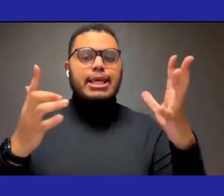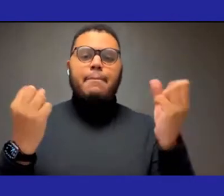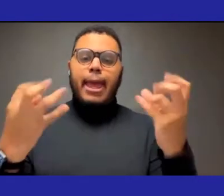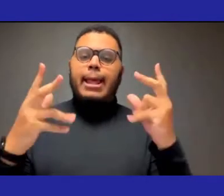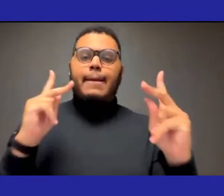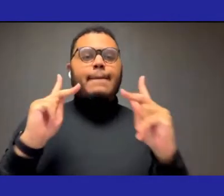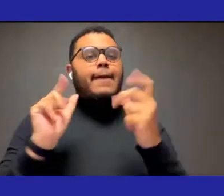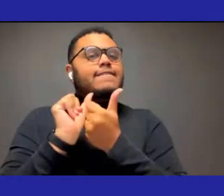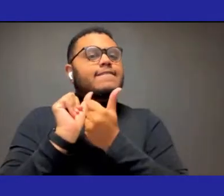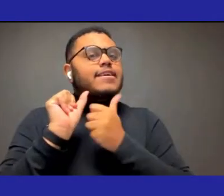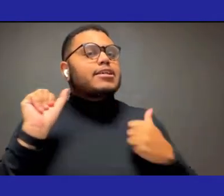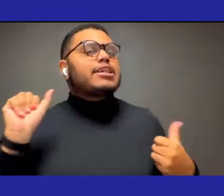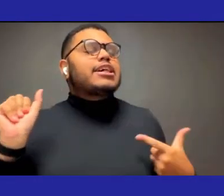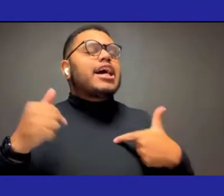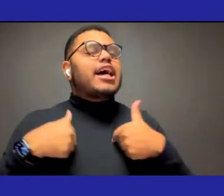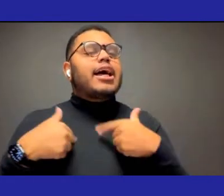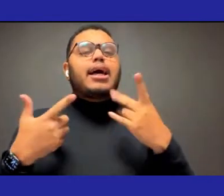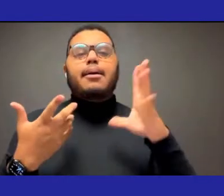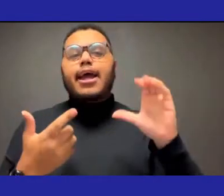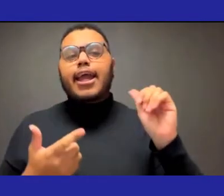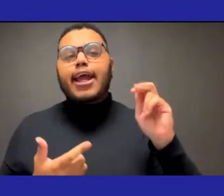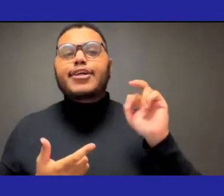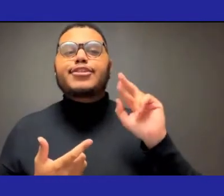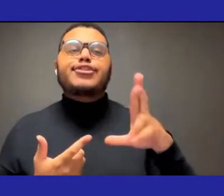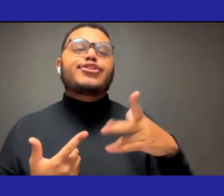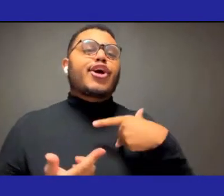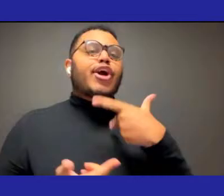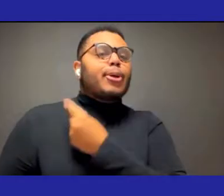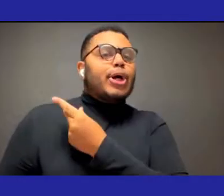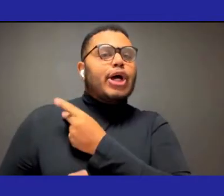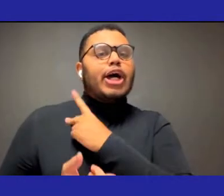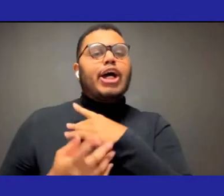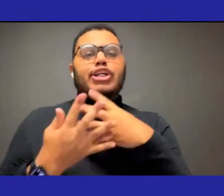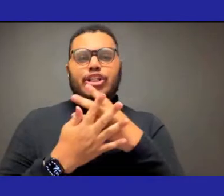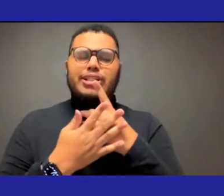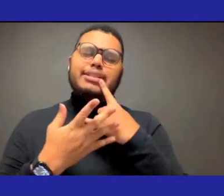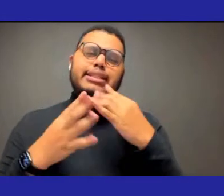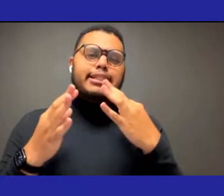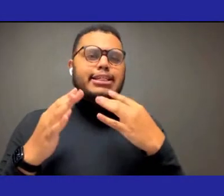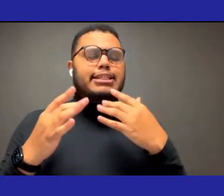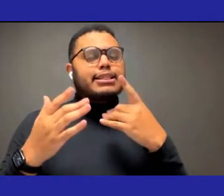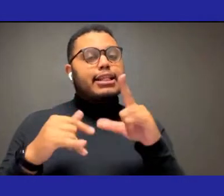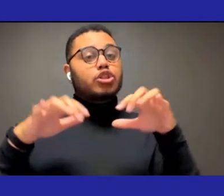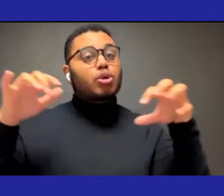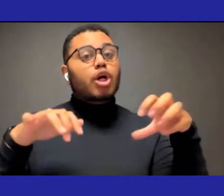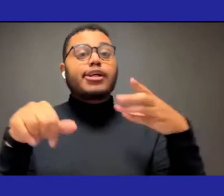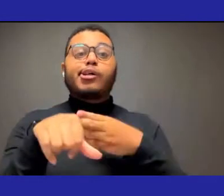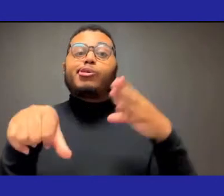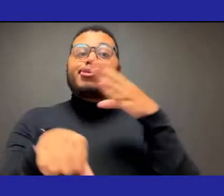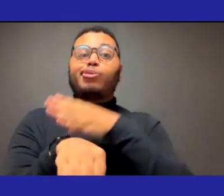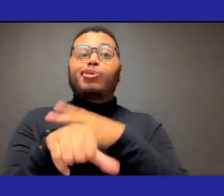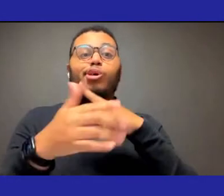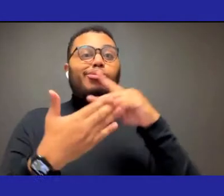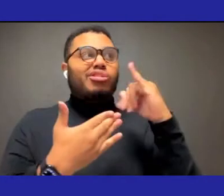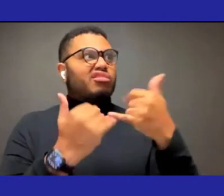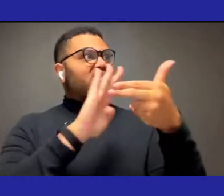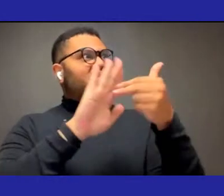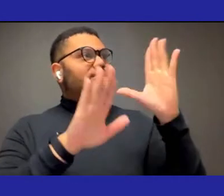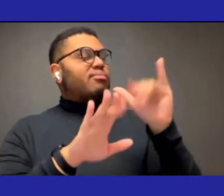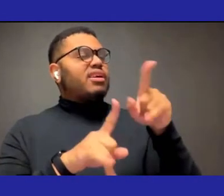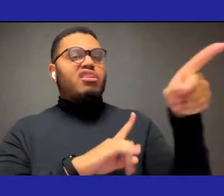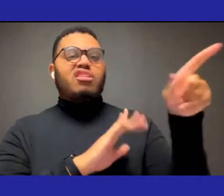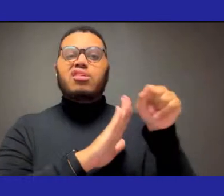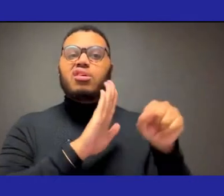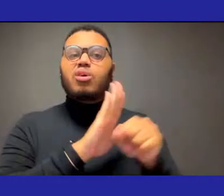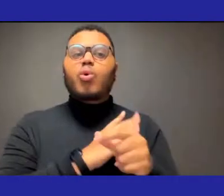and immunization screenings. And so it's a performance improvement project designated by the state. Just one mention